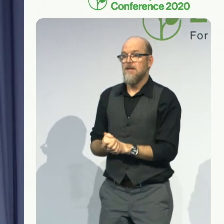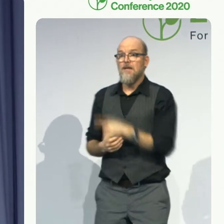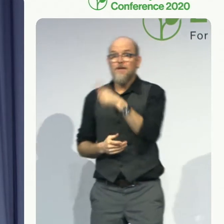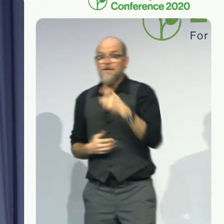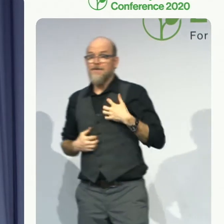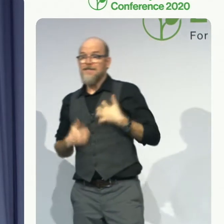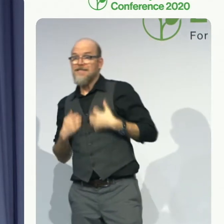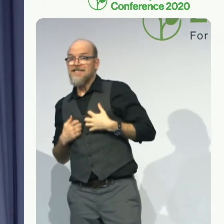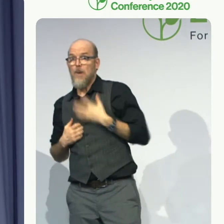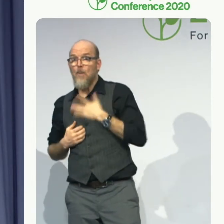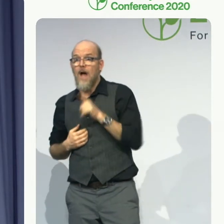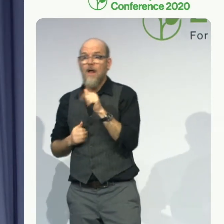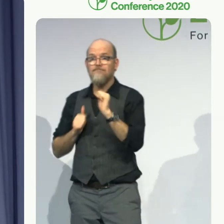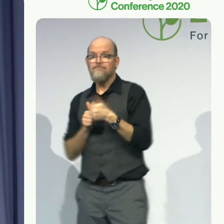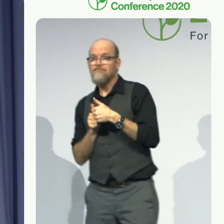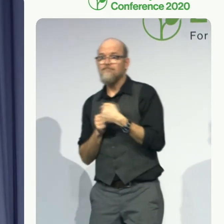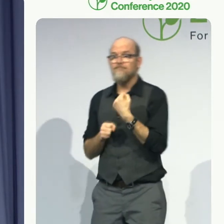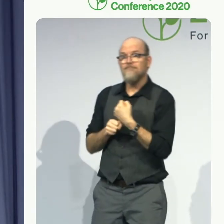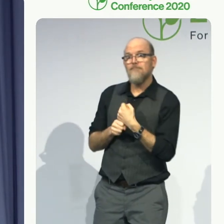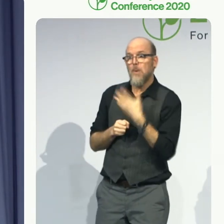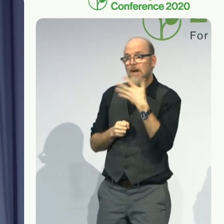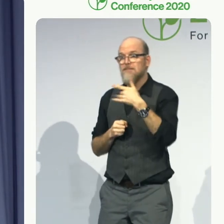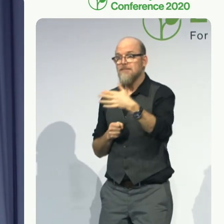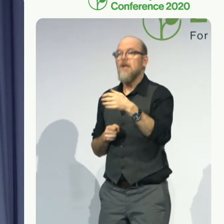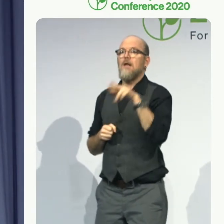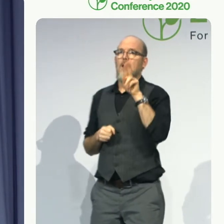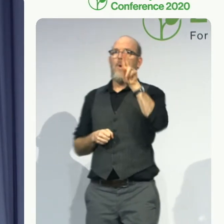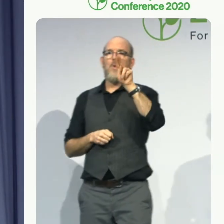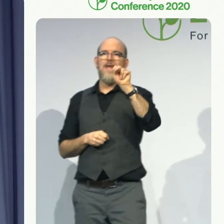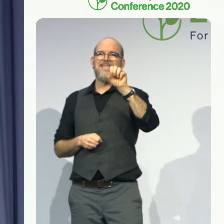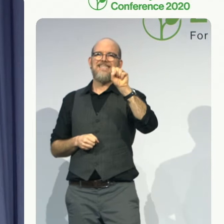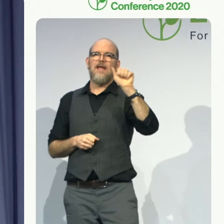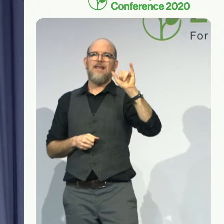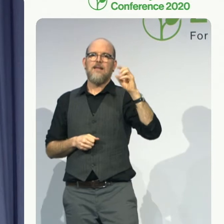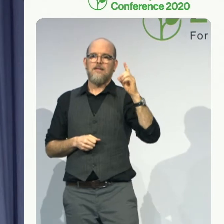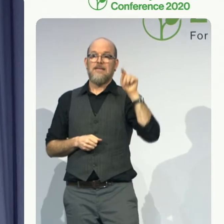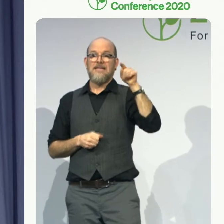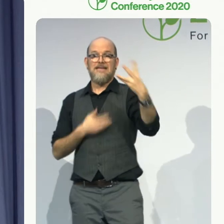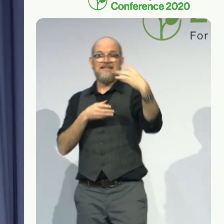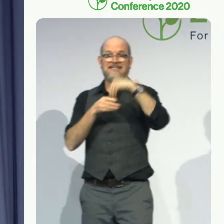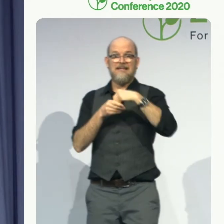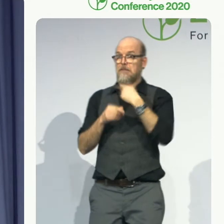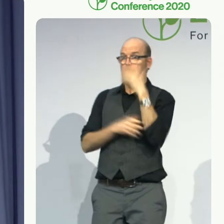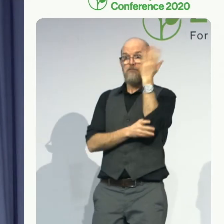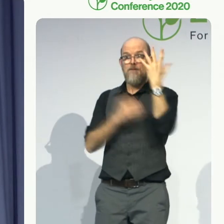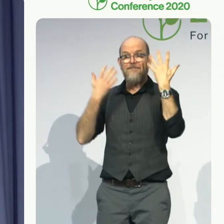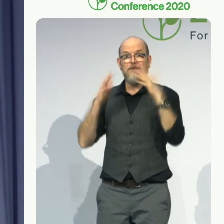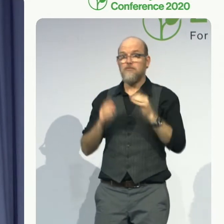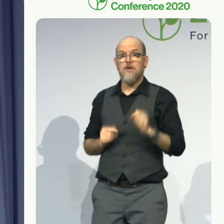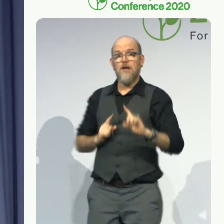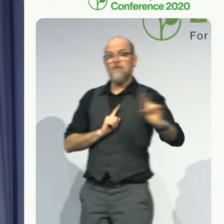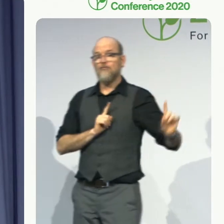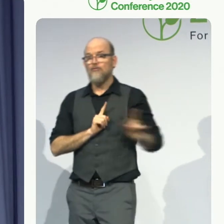grant initiatives. And please also feel free to come up to me in person after this presentation.